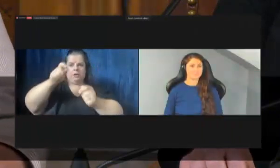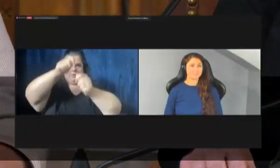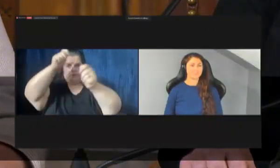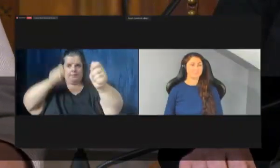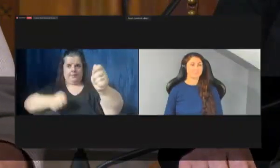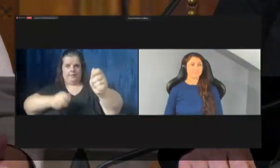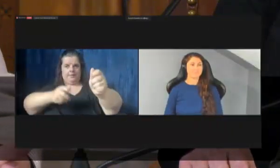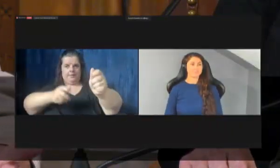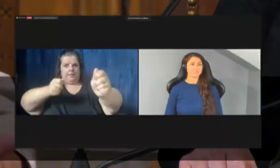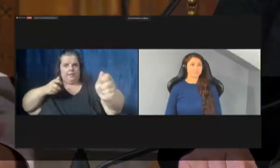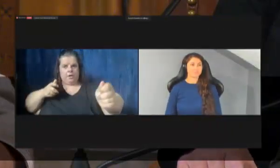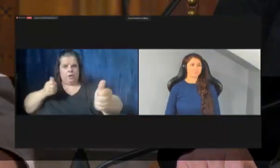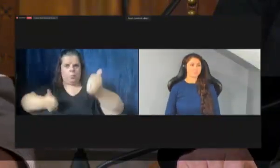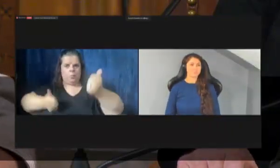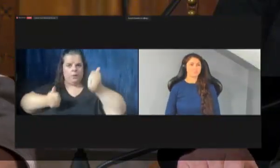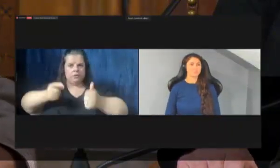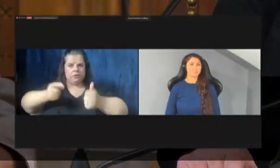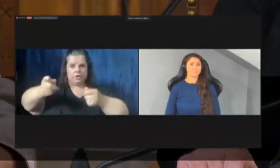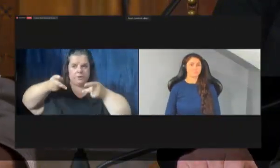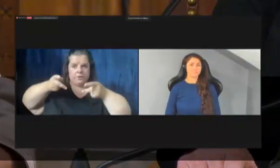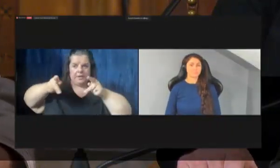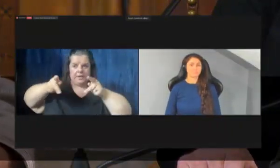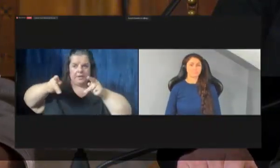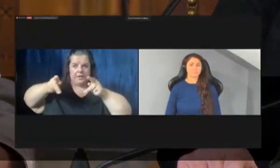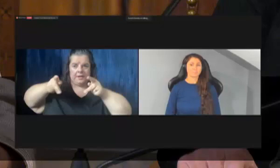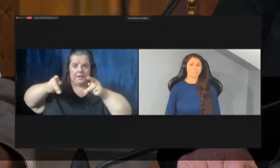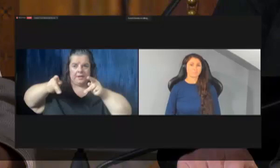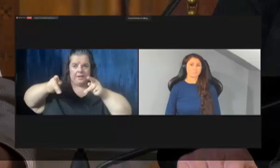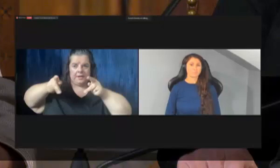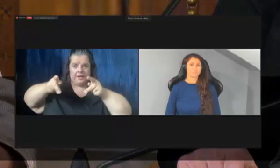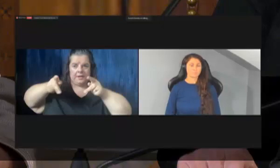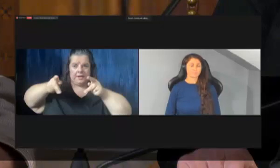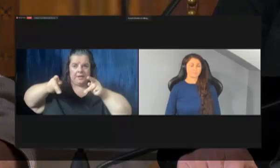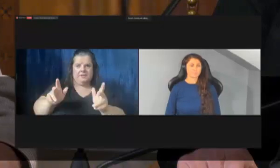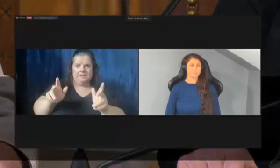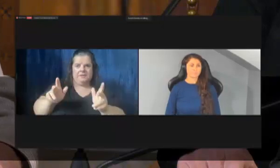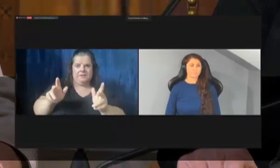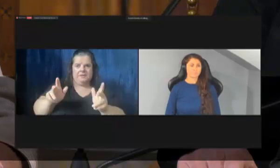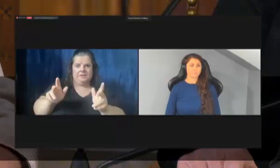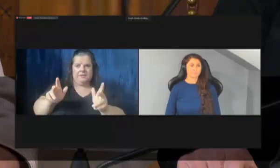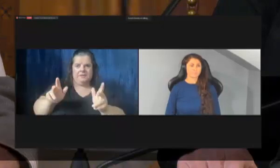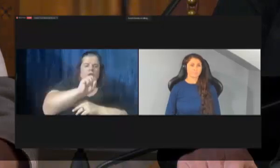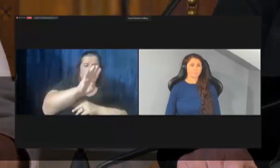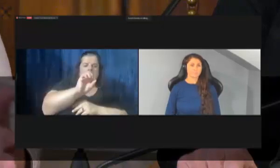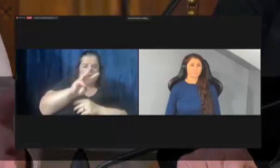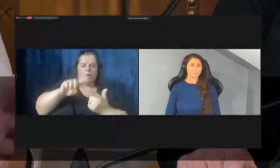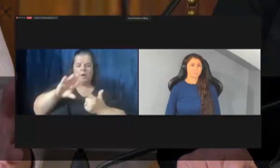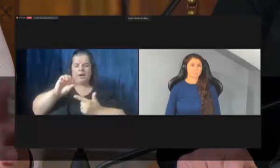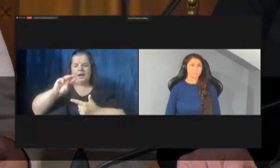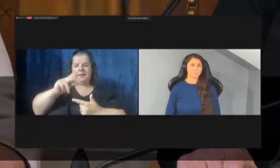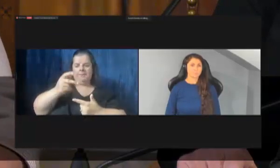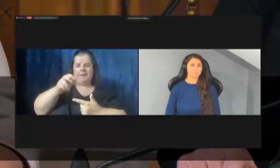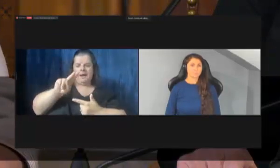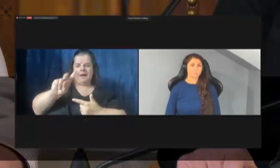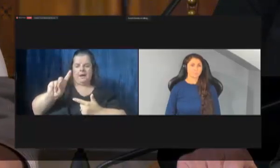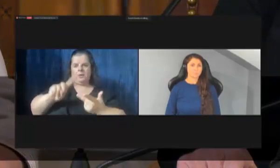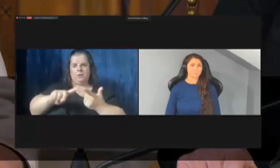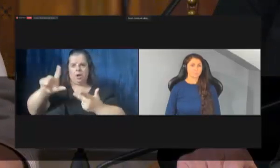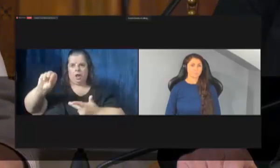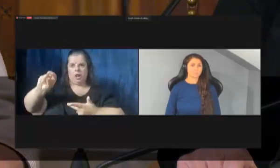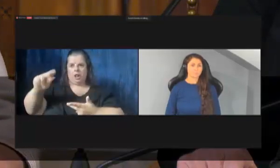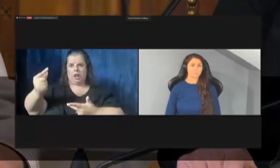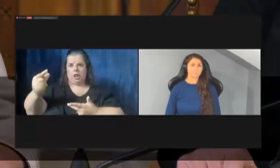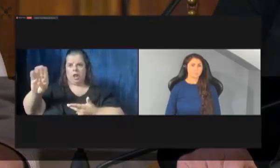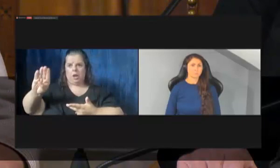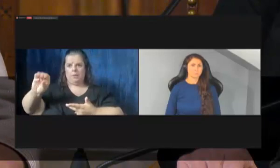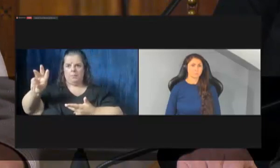are you going to be using? I've got in front of me notes like crossbows, compound bows, you know, long bows. What are